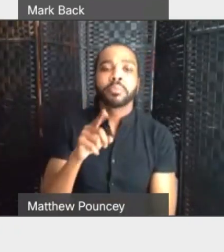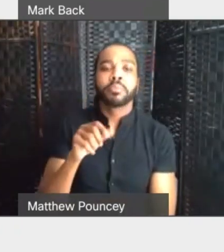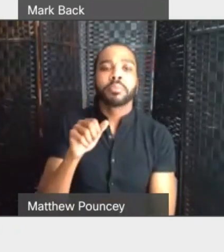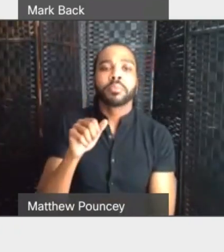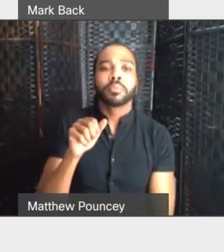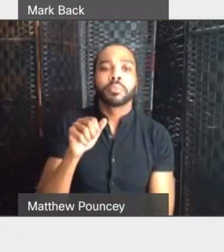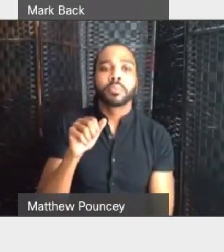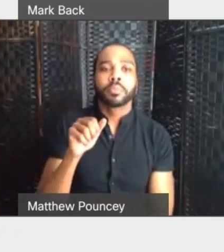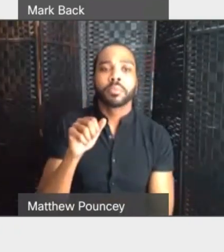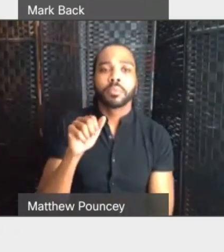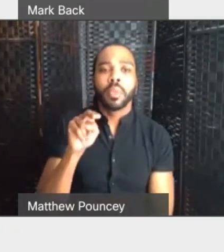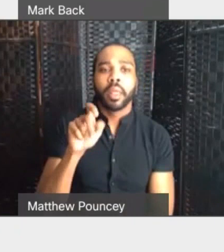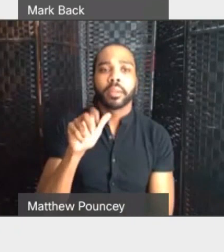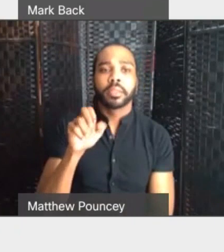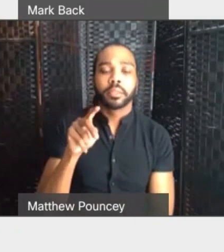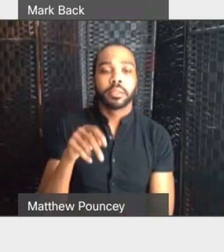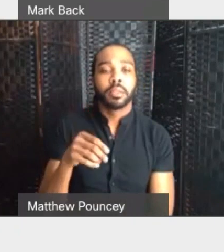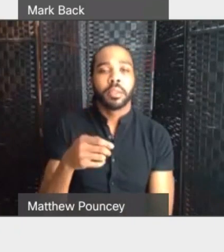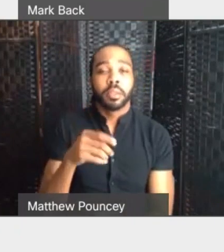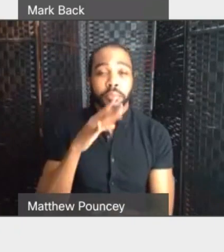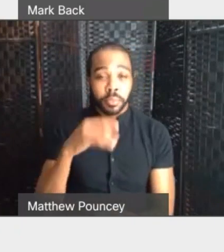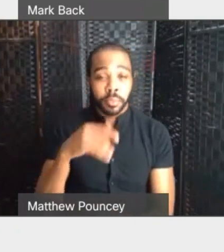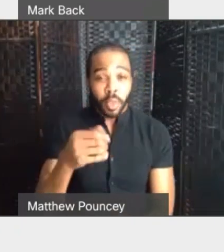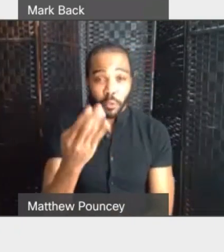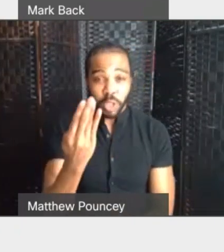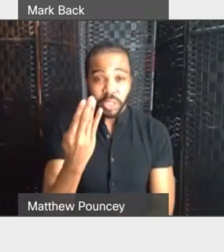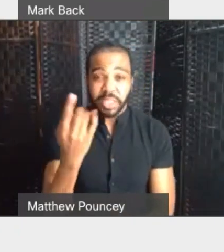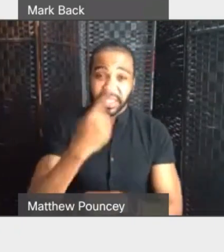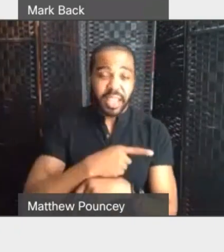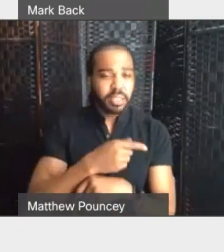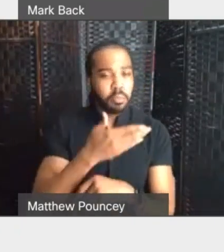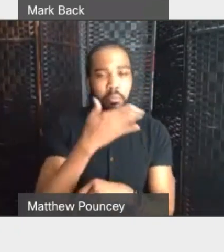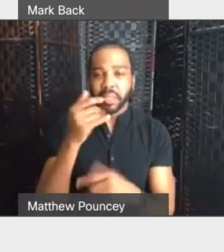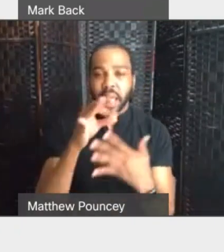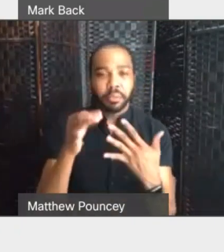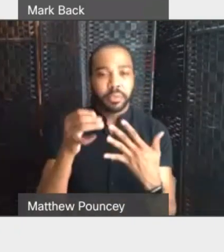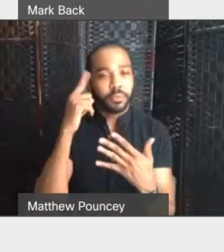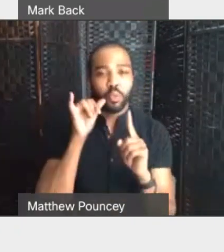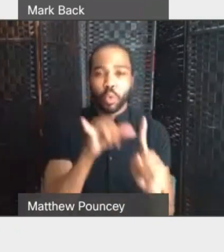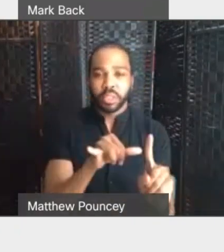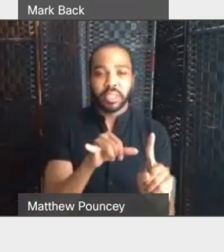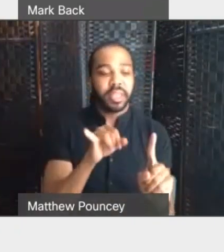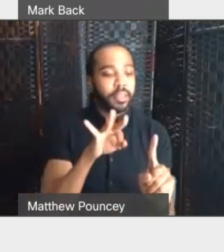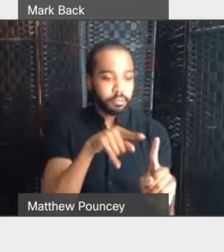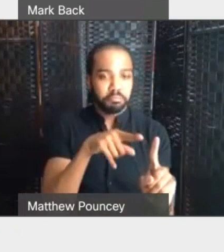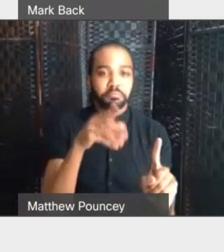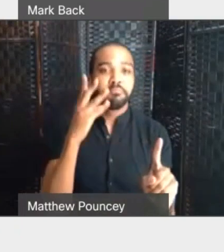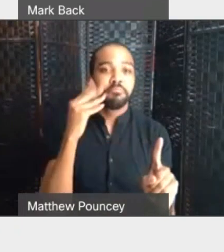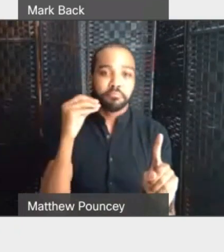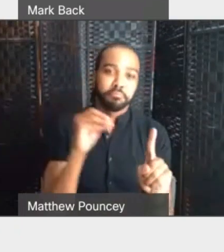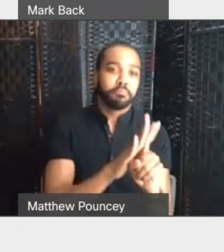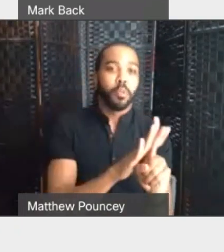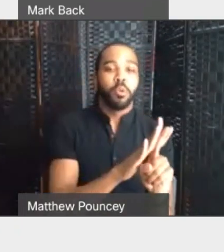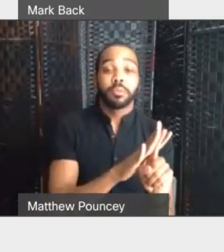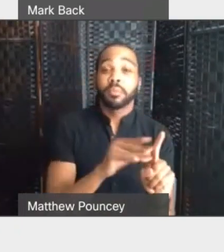quarantine, 14 days is always the safest option after somebody's been exposed. There is some public